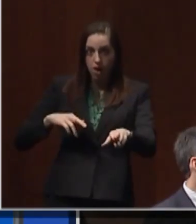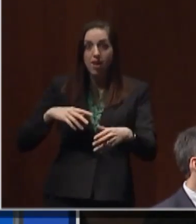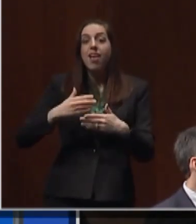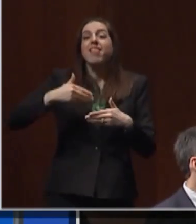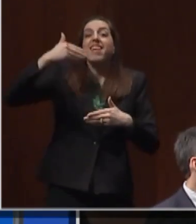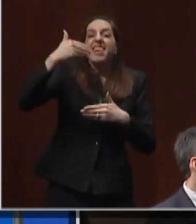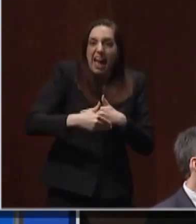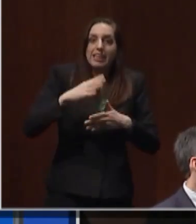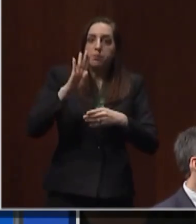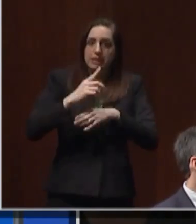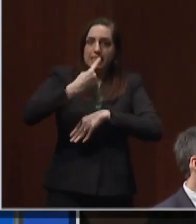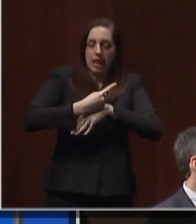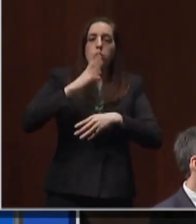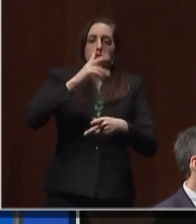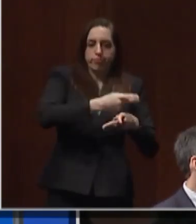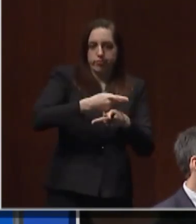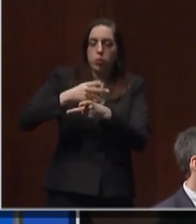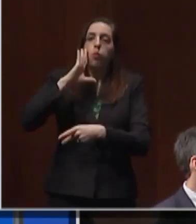business day.